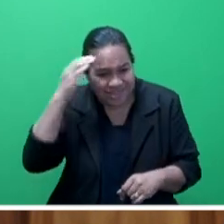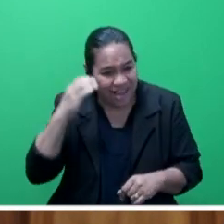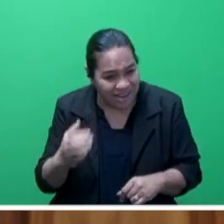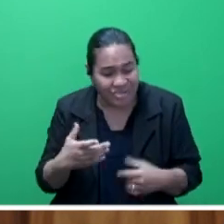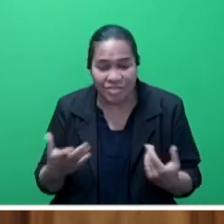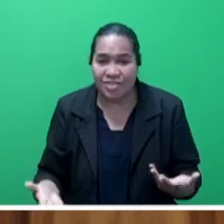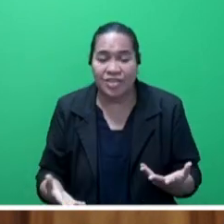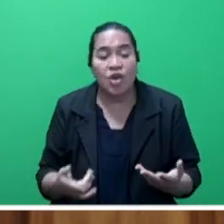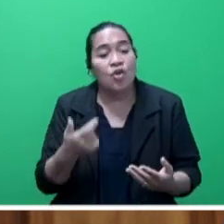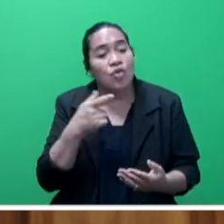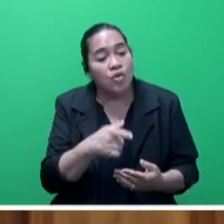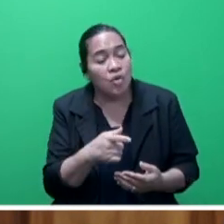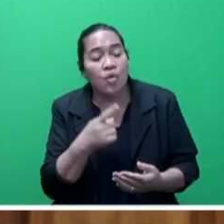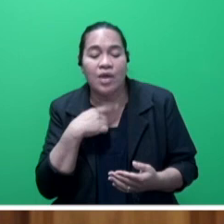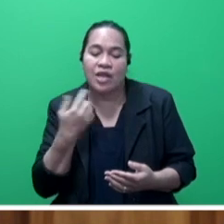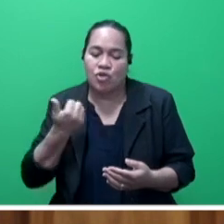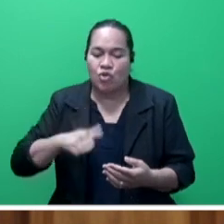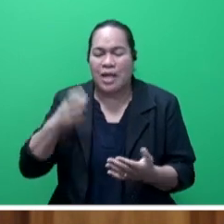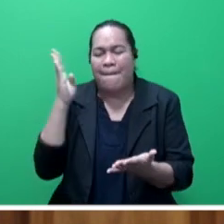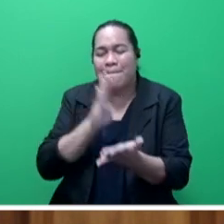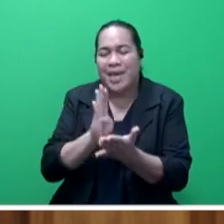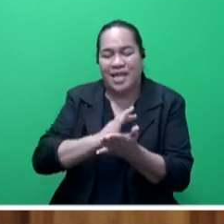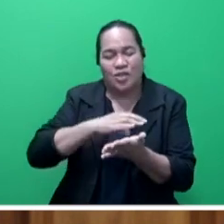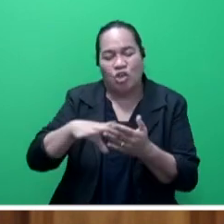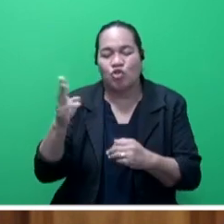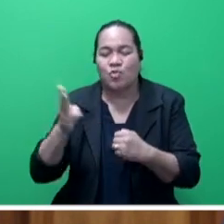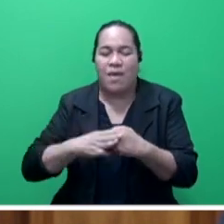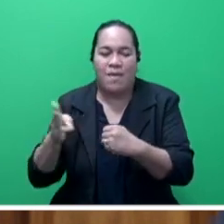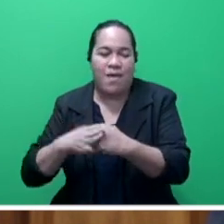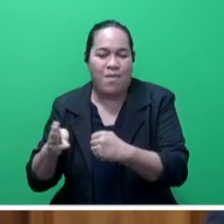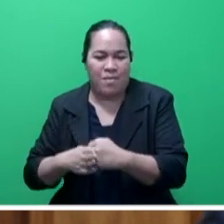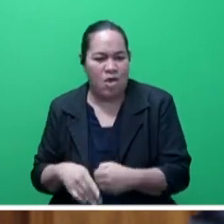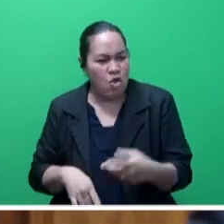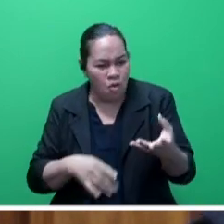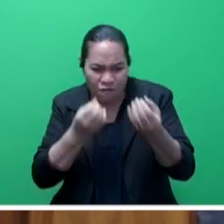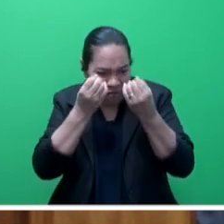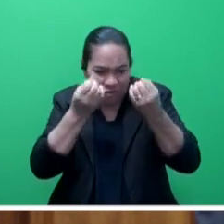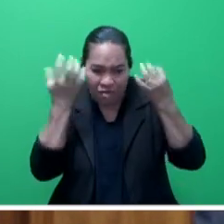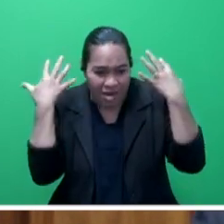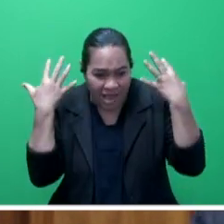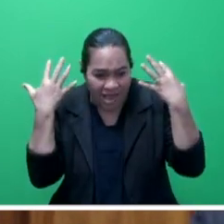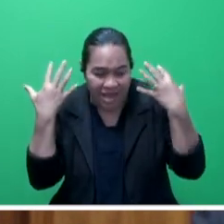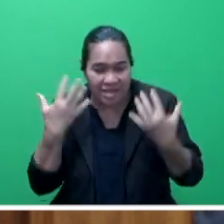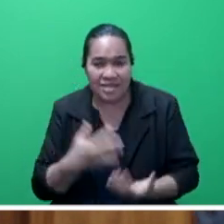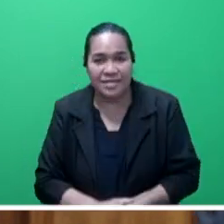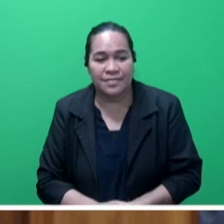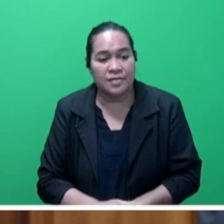the fact that we had to use billions of dollars to do all the repair for it. They simply forget that, Honorable Speaker.